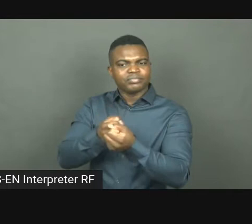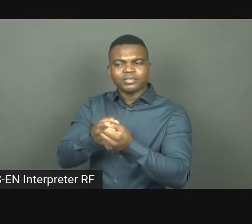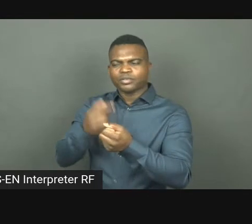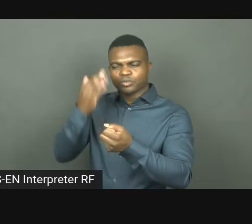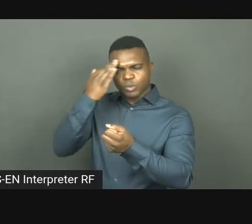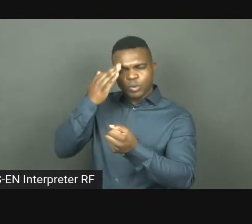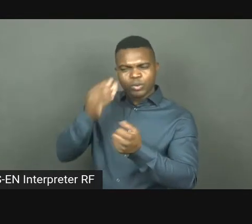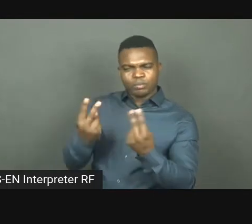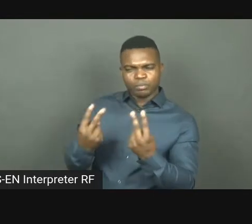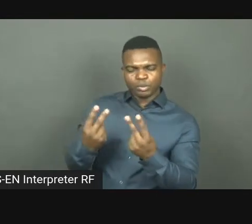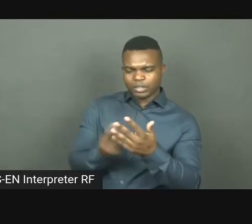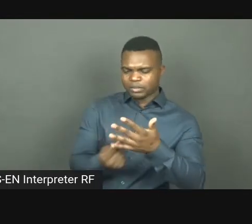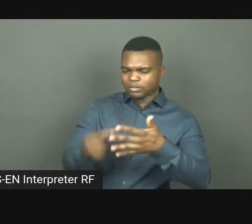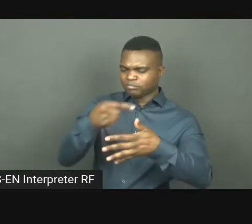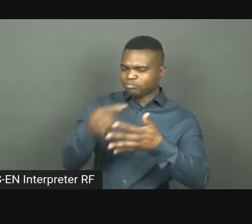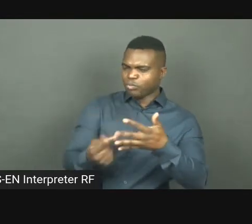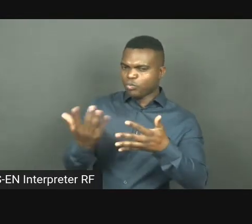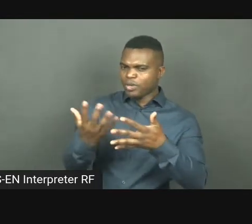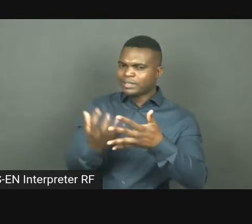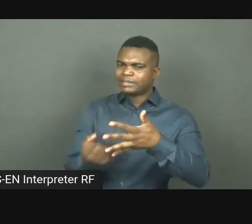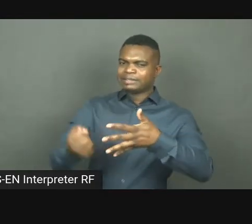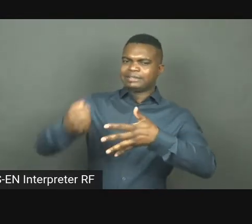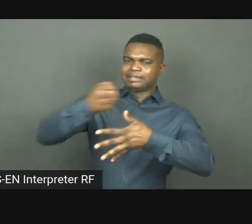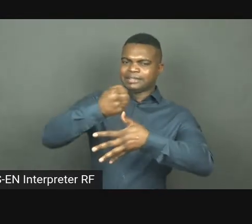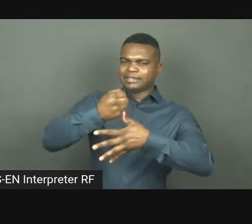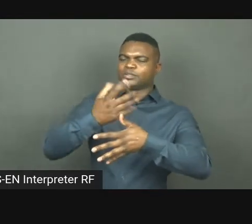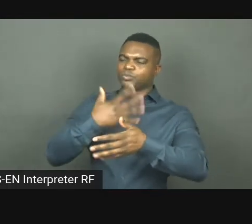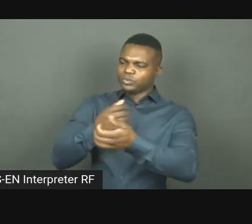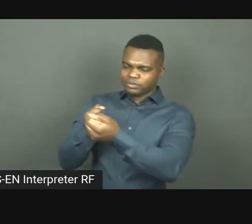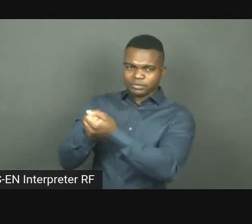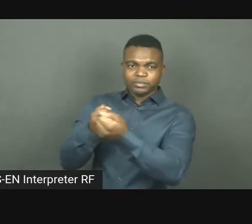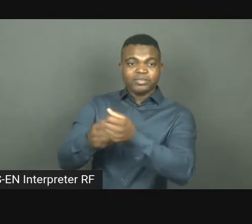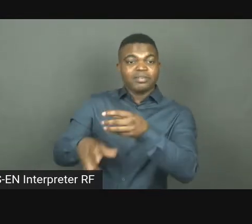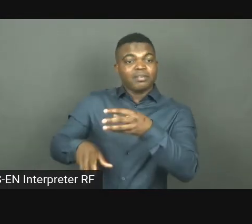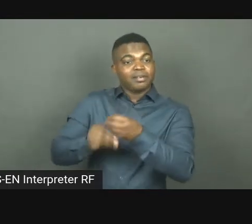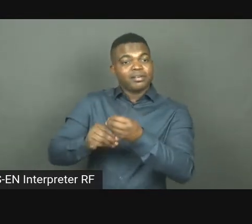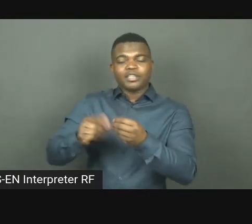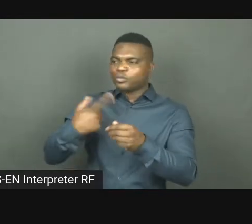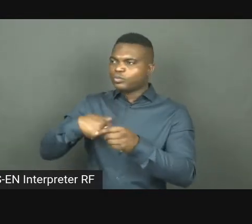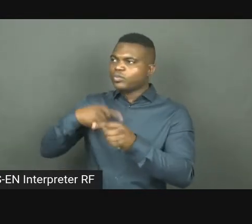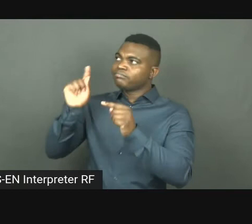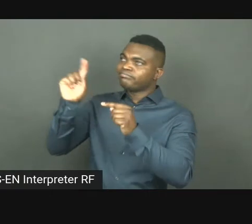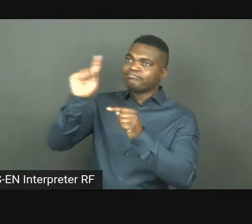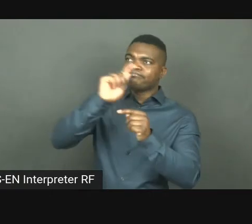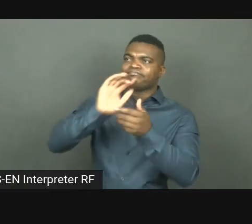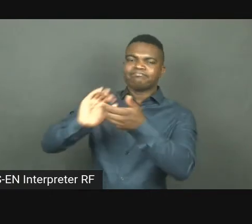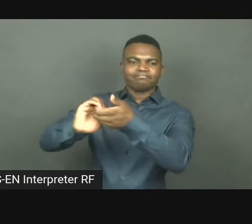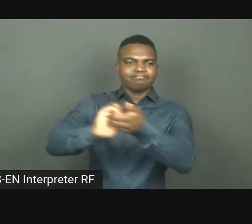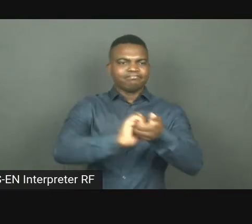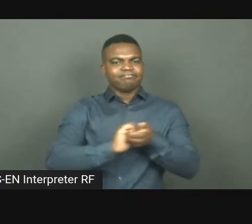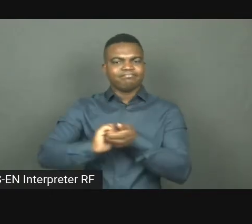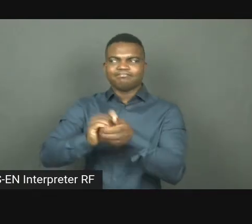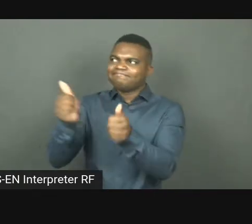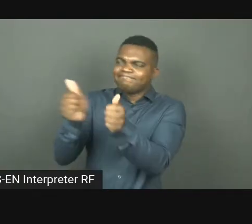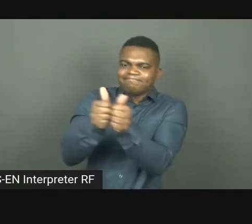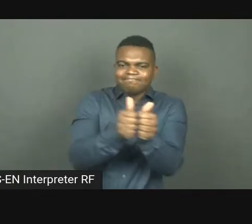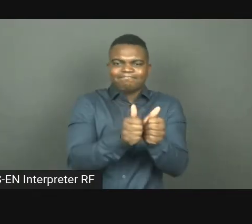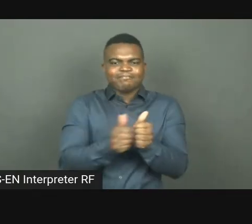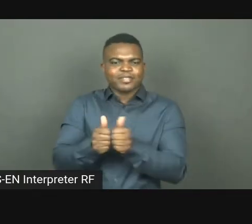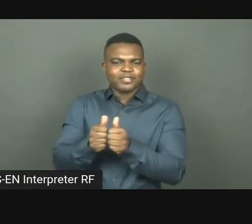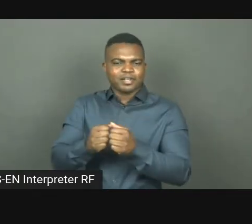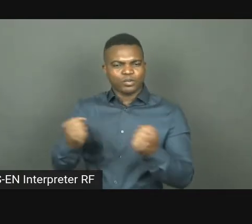advocacy and policy. It's influenced how HIV and clinical research has been carried out, and